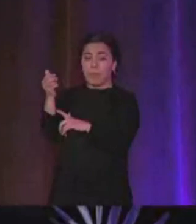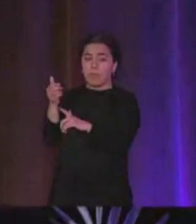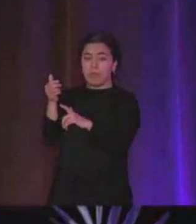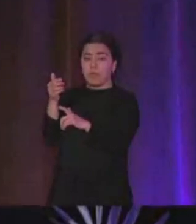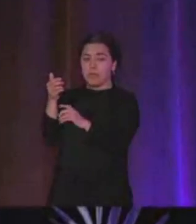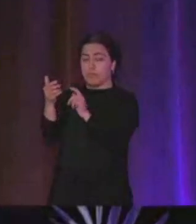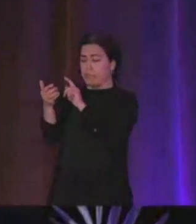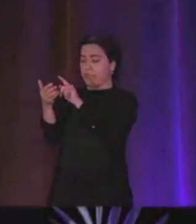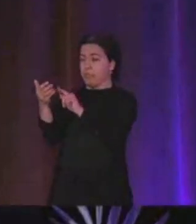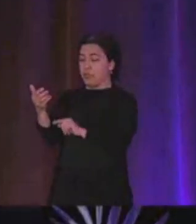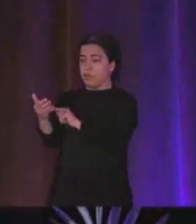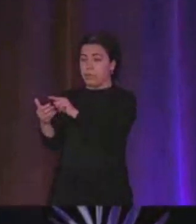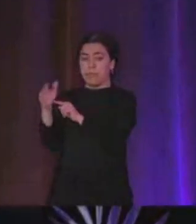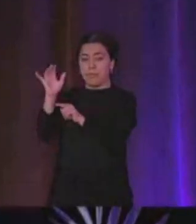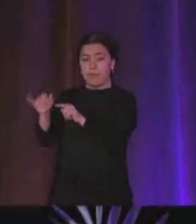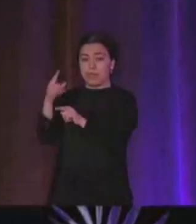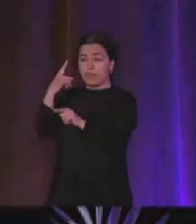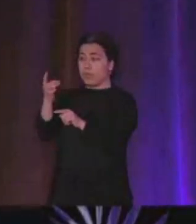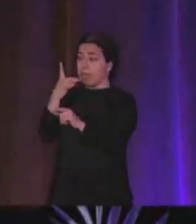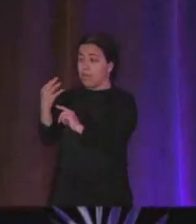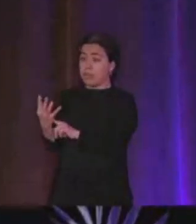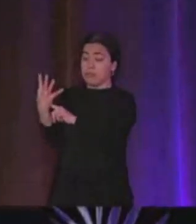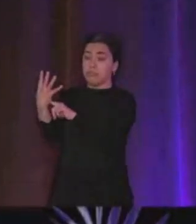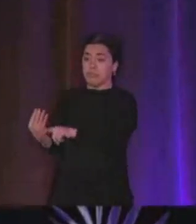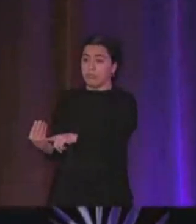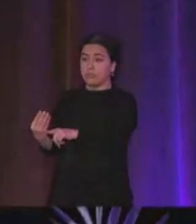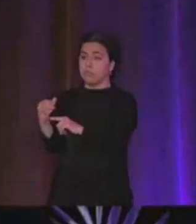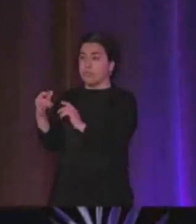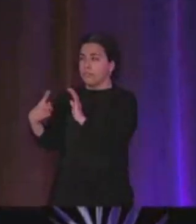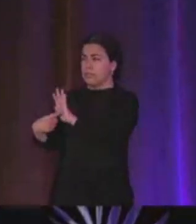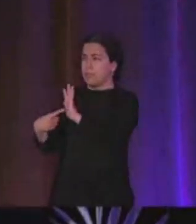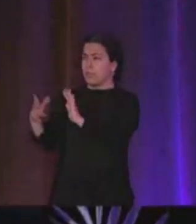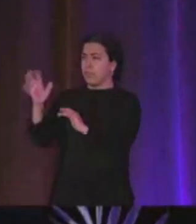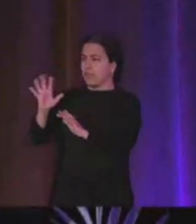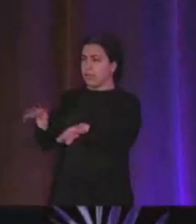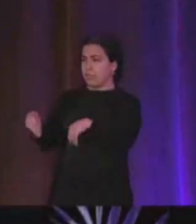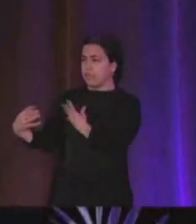PyTorch Lite or the Tensorflow Lite, and the example that I gave before as well.